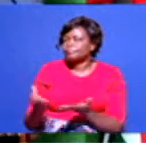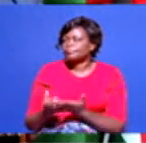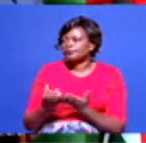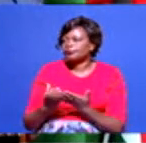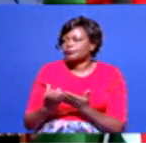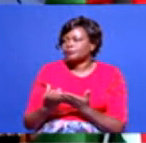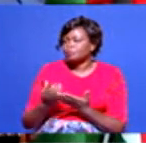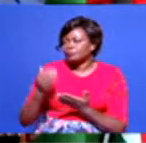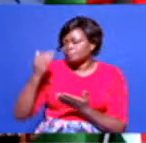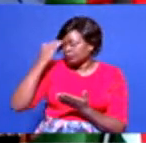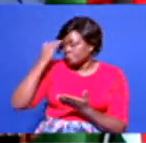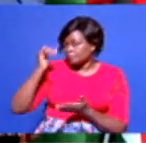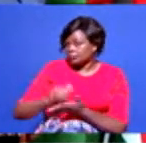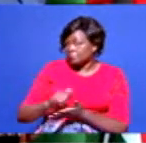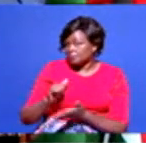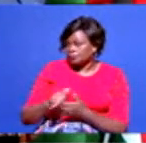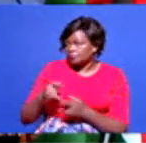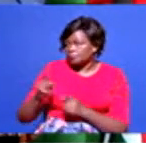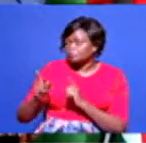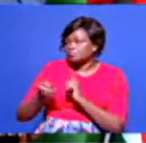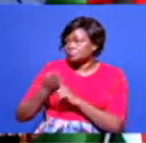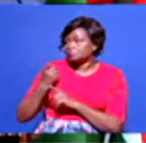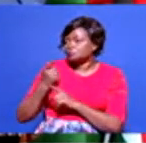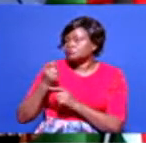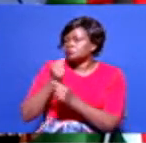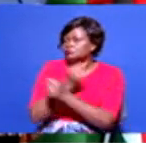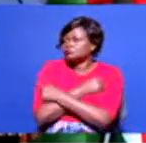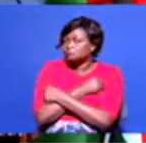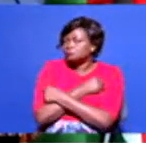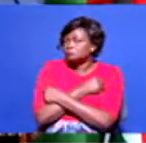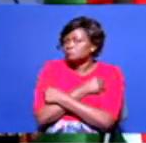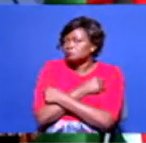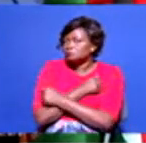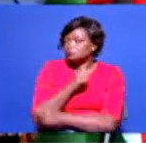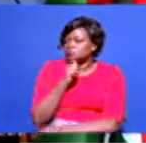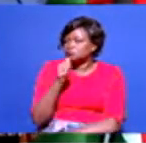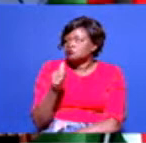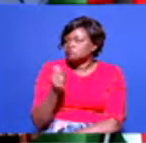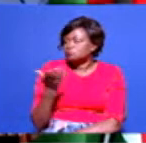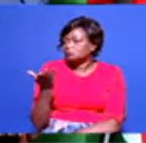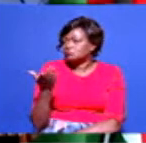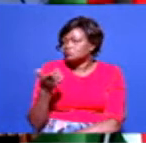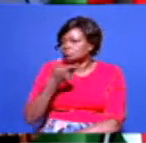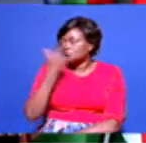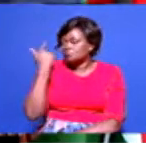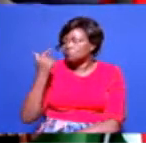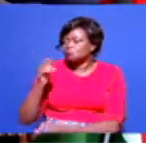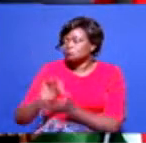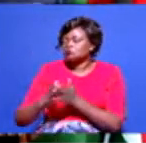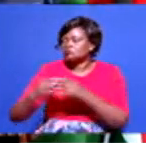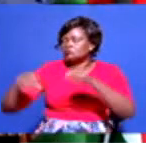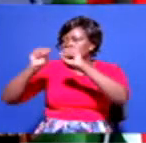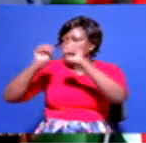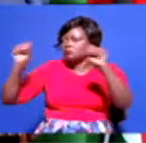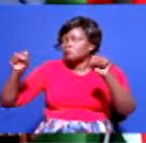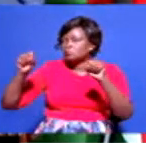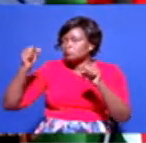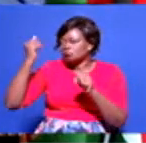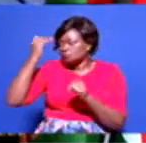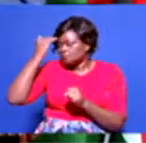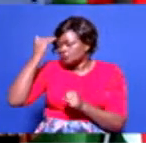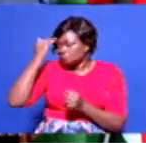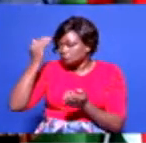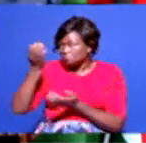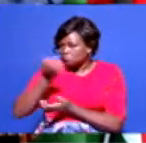forget that he was first admired not even because of his presidency, but of his knowledge of the